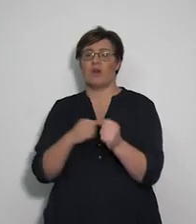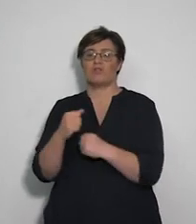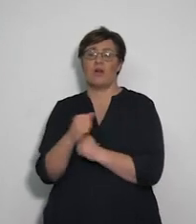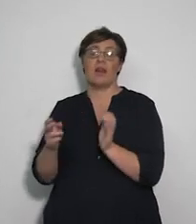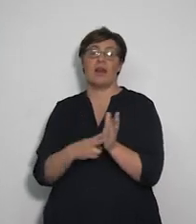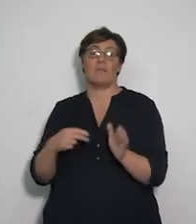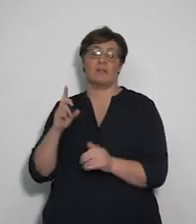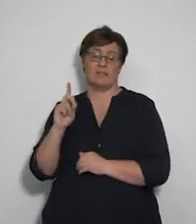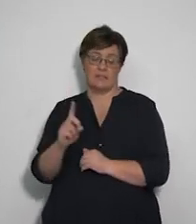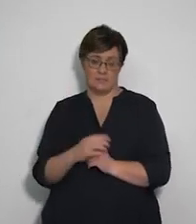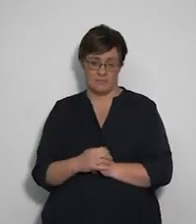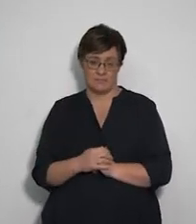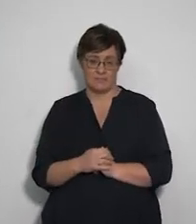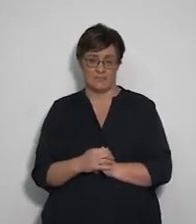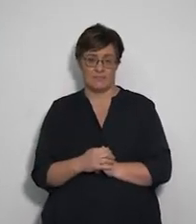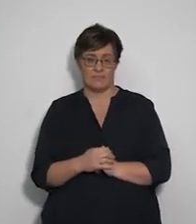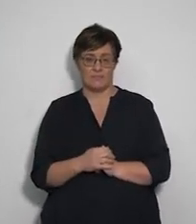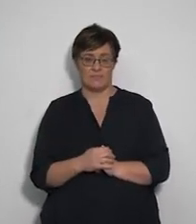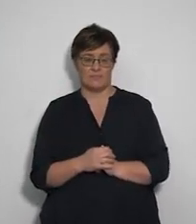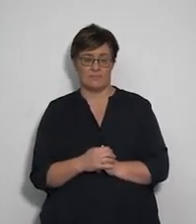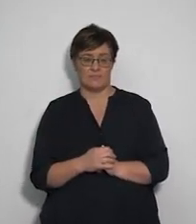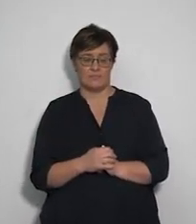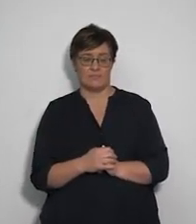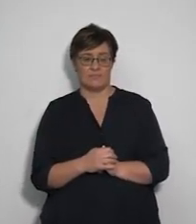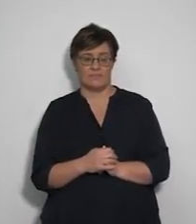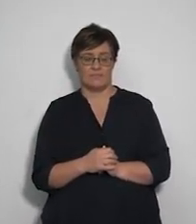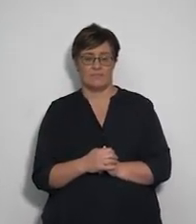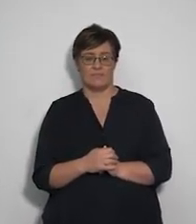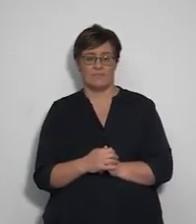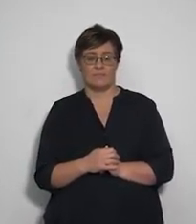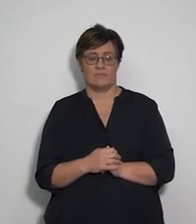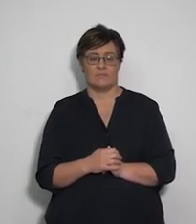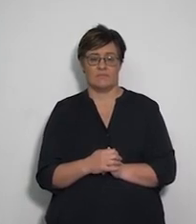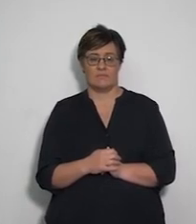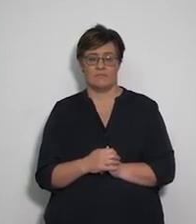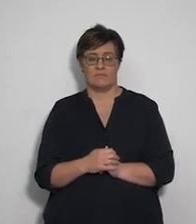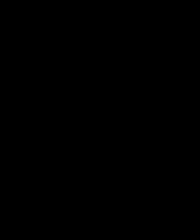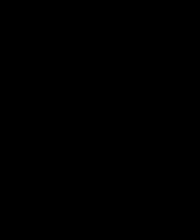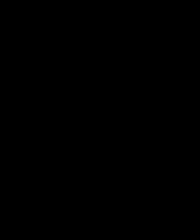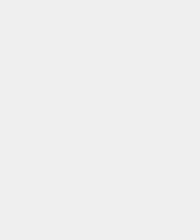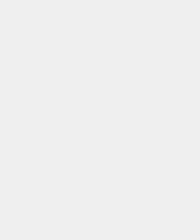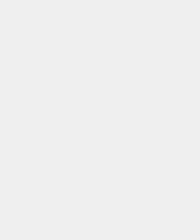structure labeled D.